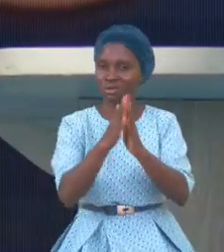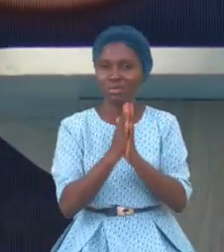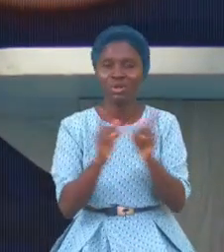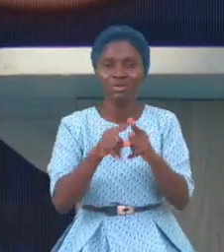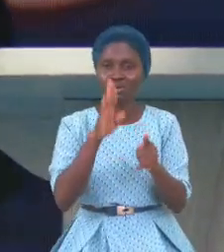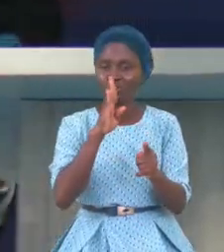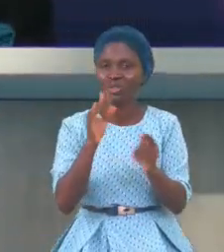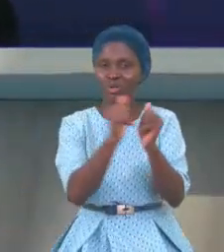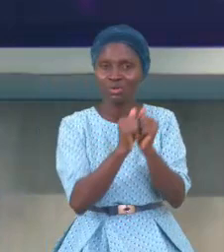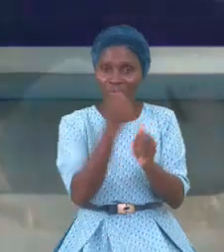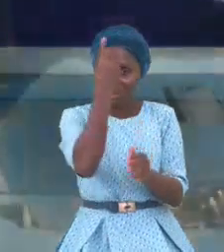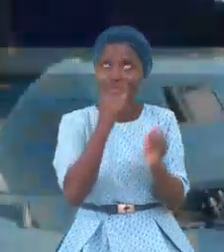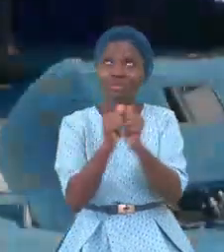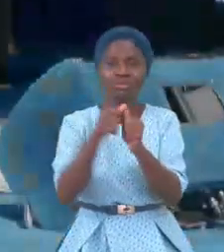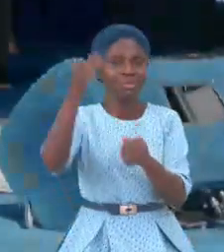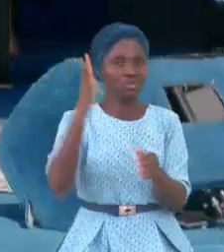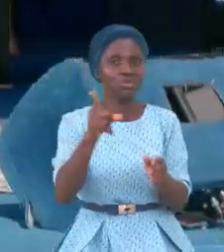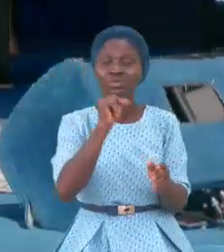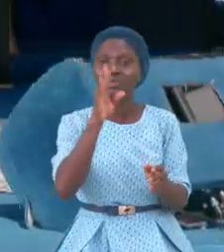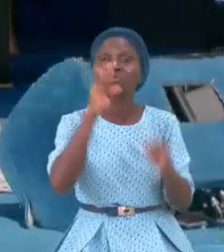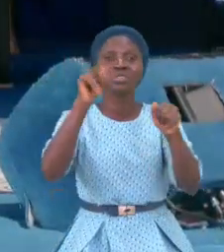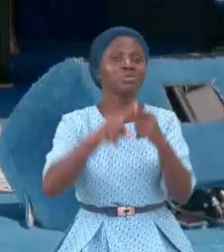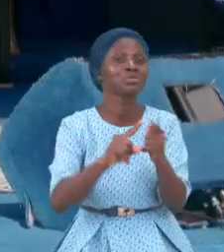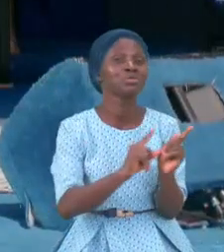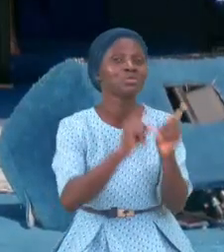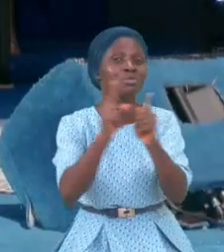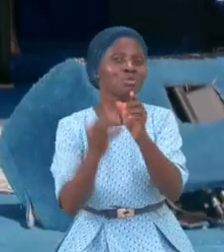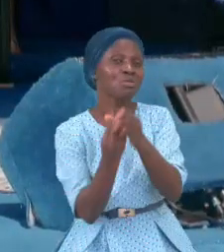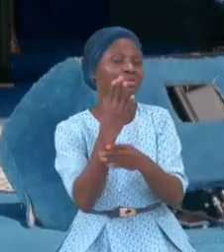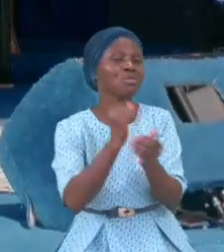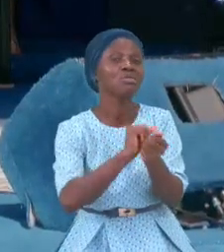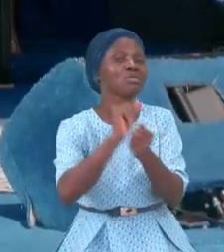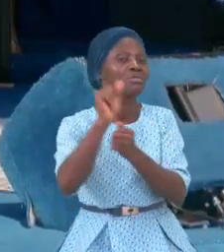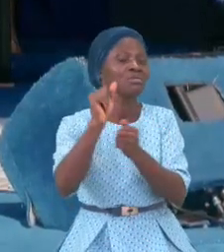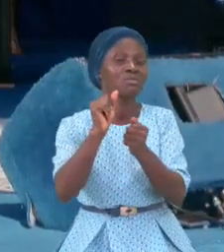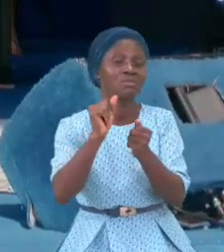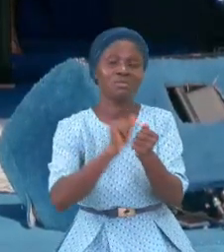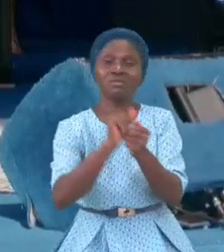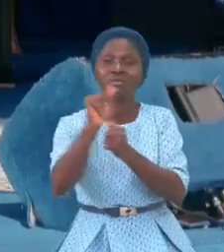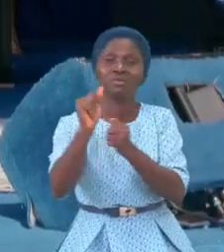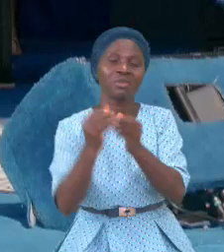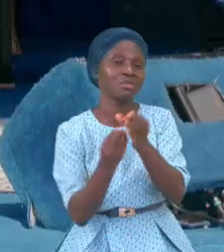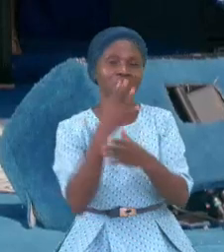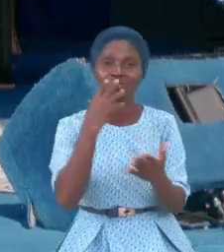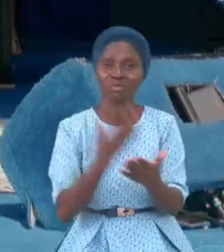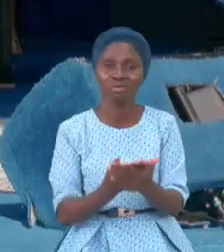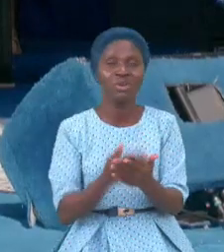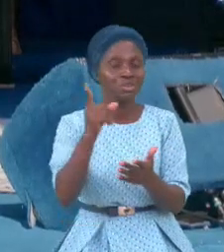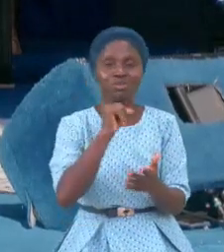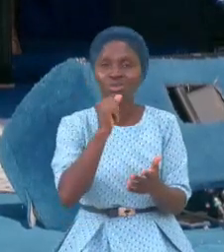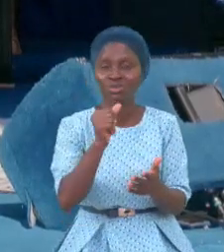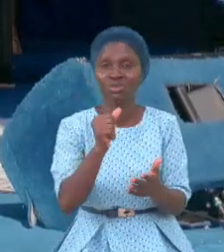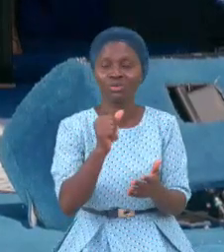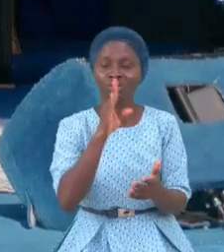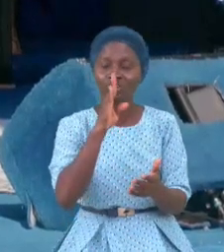go too far. If you're a person that is always with the crowd, in the crowd, with the crowd, in the crowd, you'll not amount to too much. But you see,